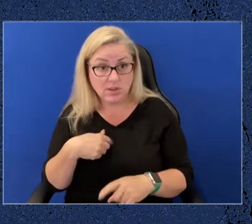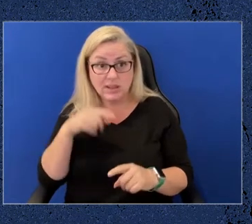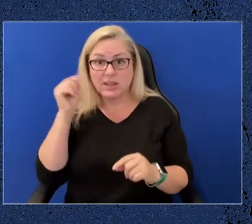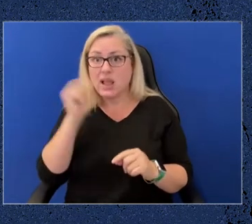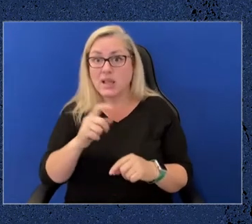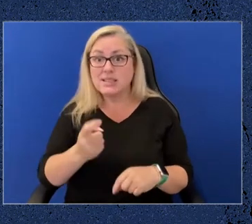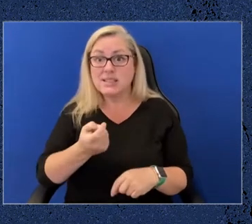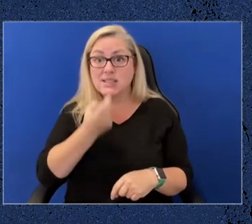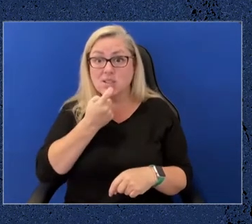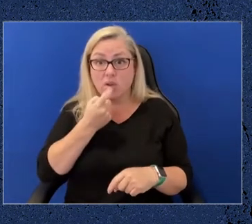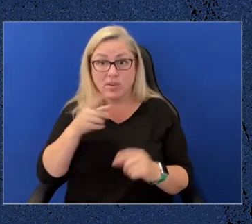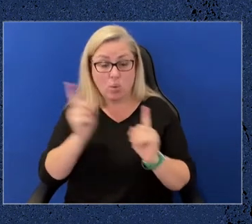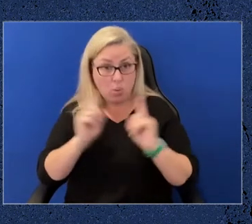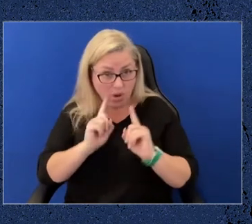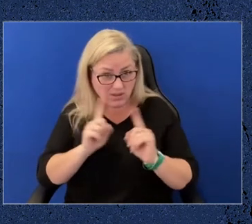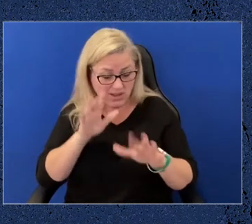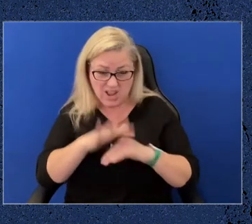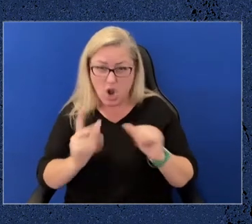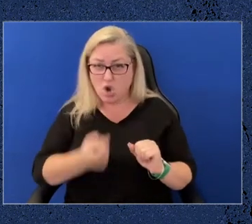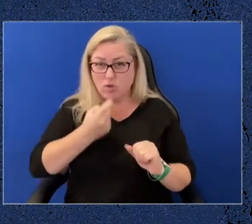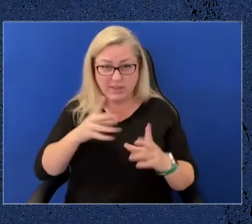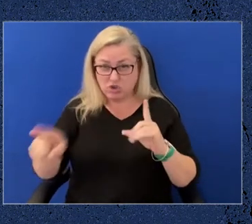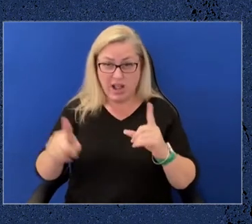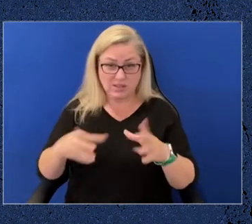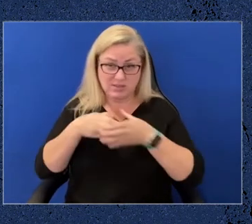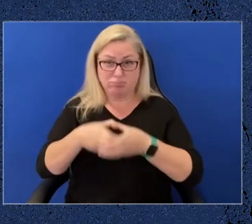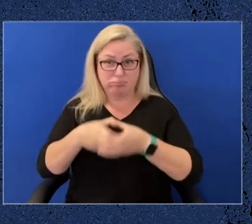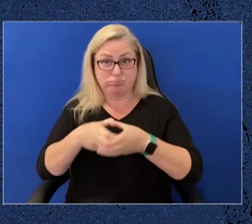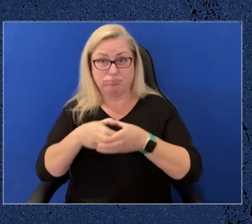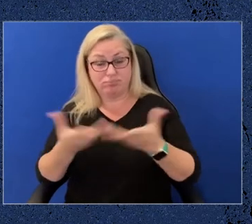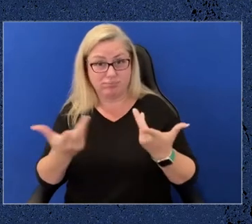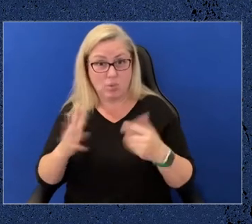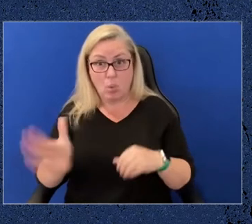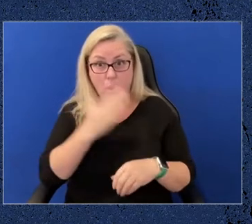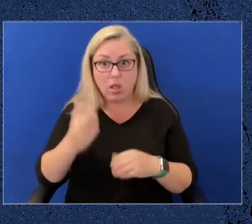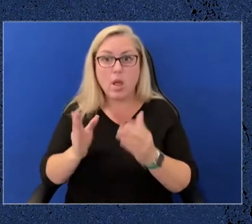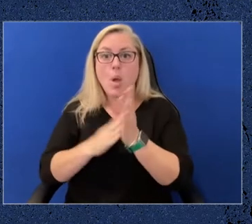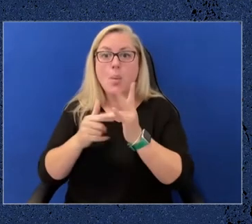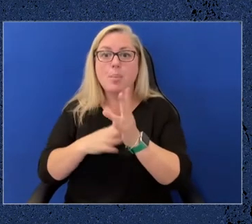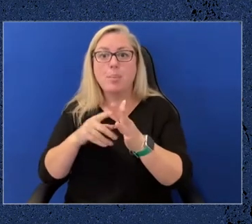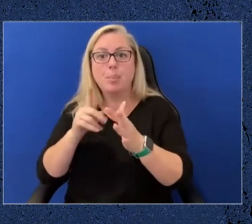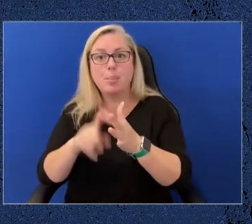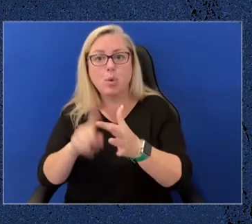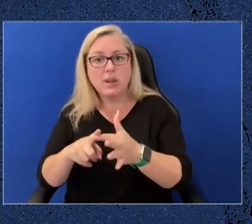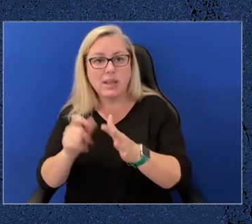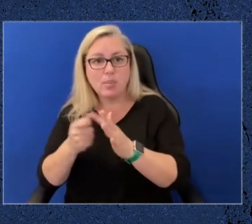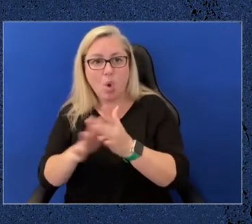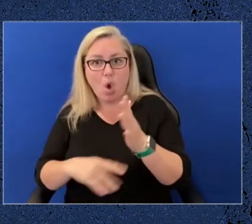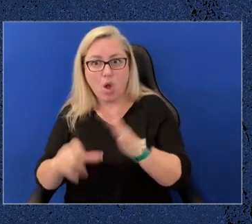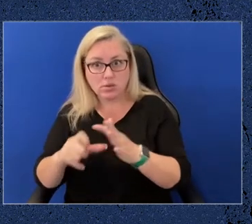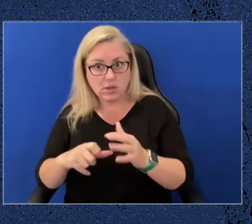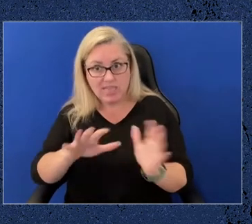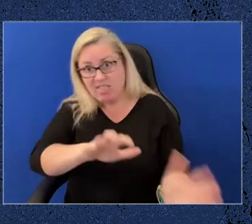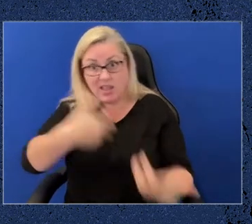suffocates country. It kills all these environmental processes. And there are some places, I know, like Moonee Ponds in Melbourne, they're ripping that concrete